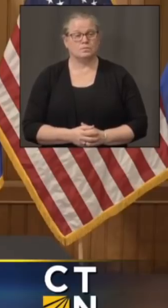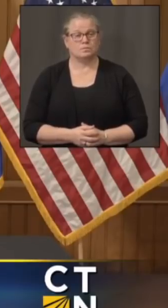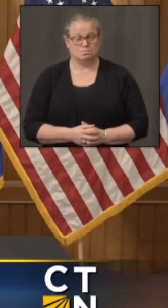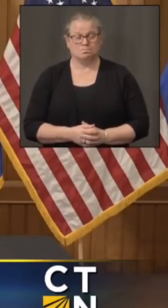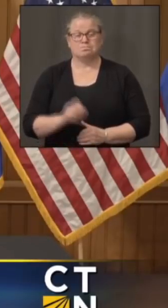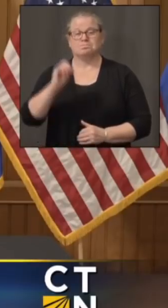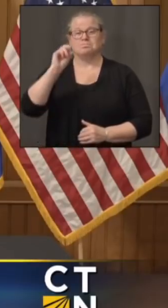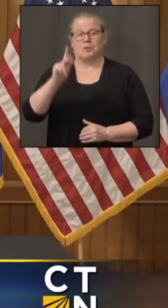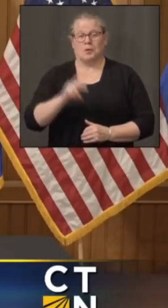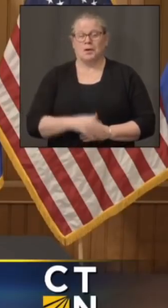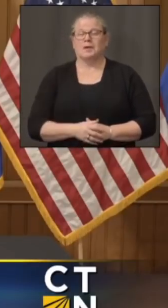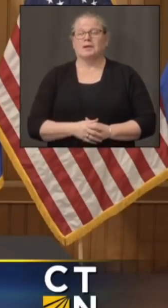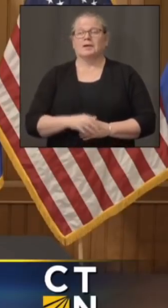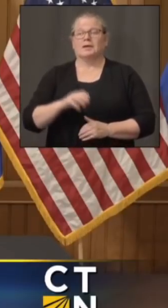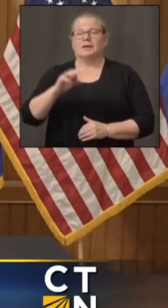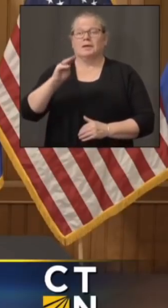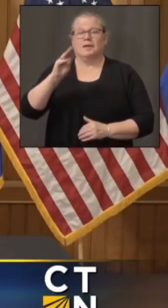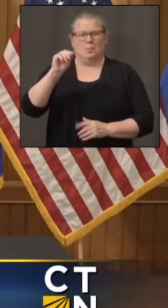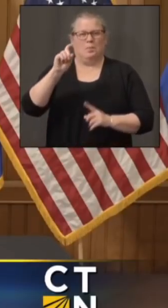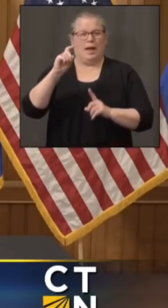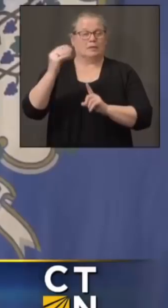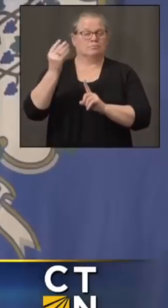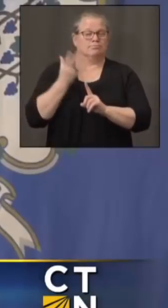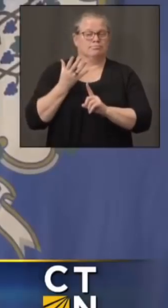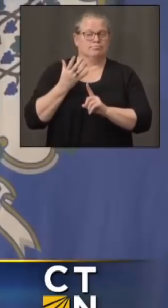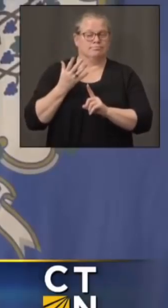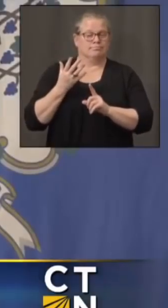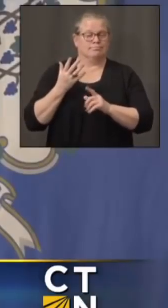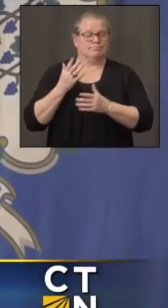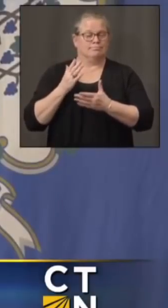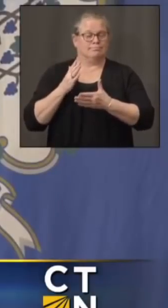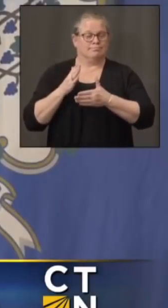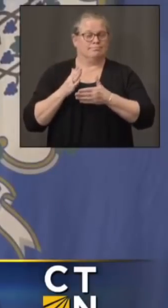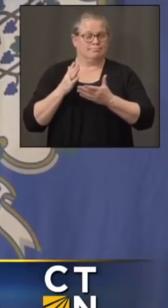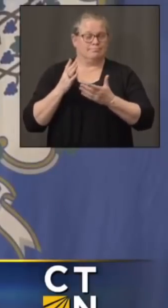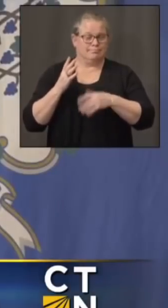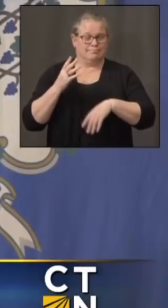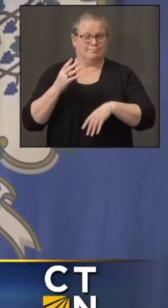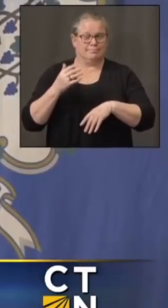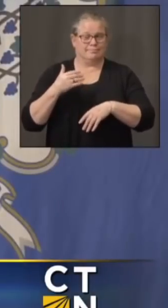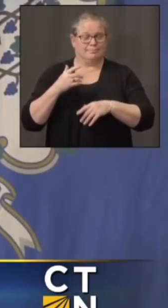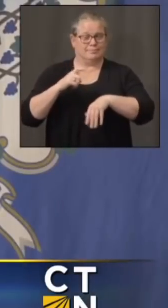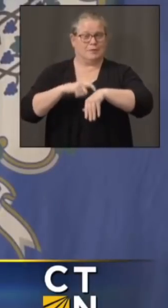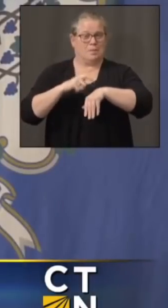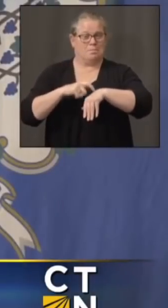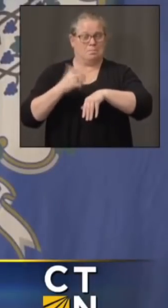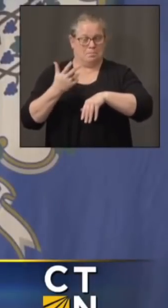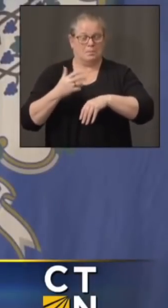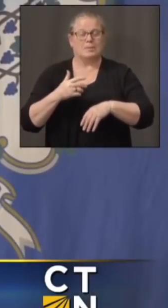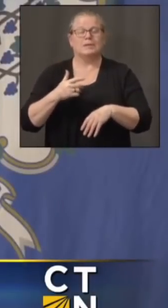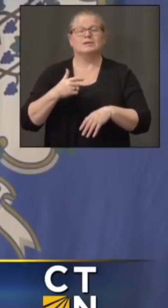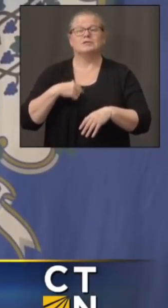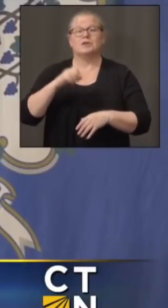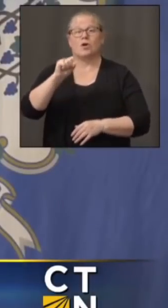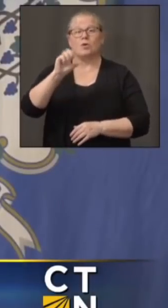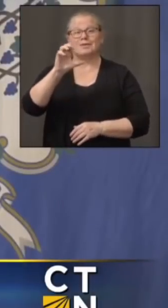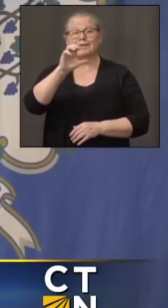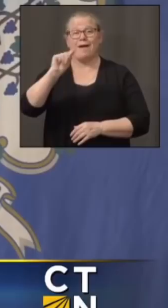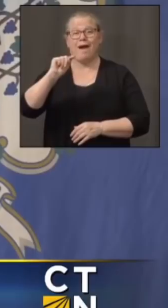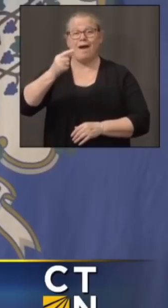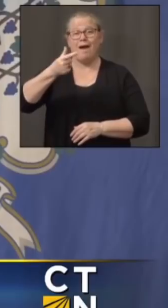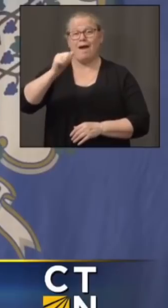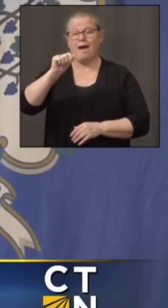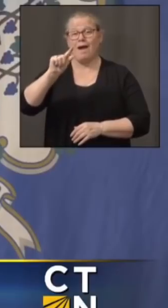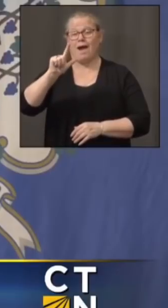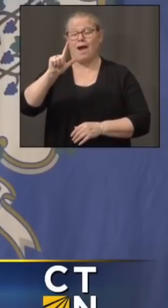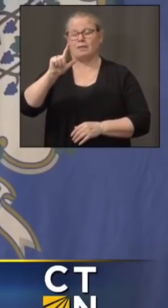All right, I'm getting the signal. Special thanks to Scott Gottlieb. Scott, I really appreciate you joining us again and all the advice